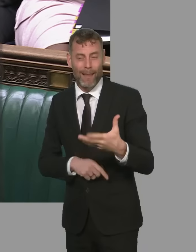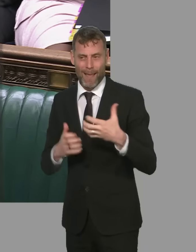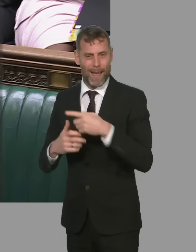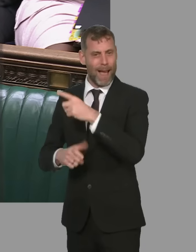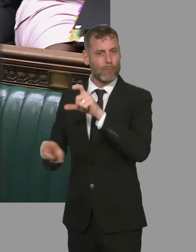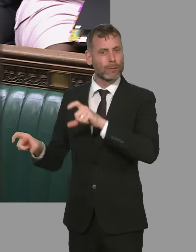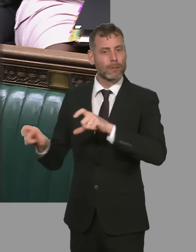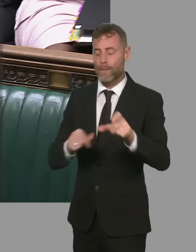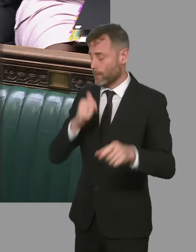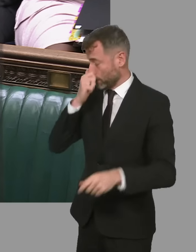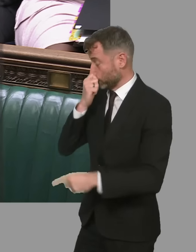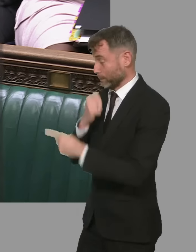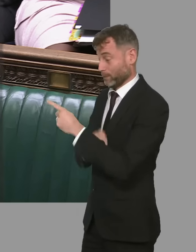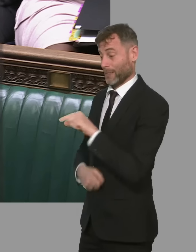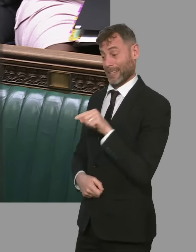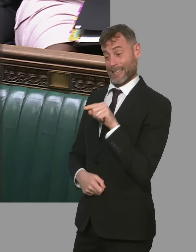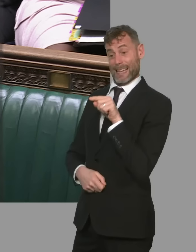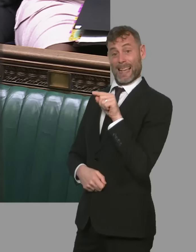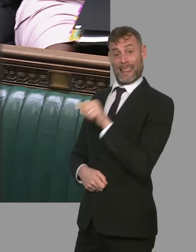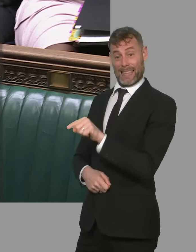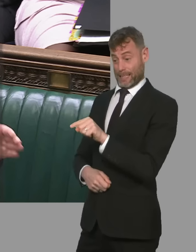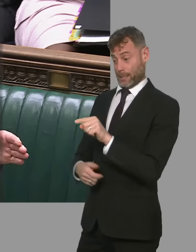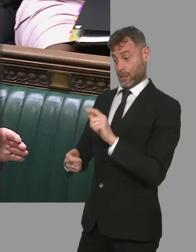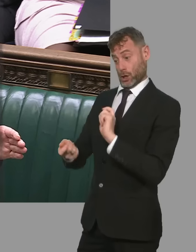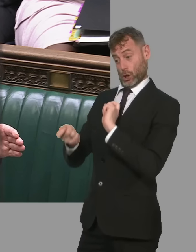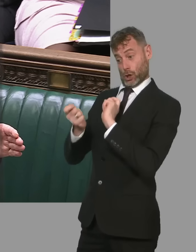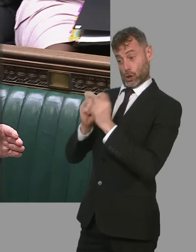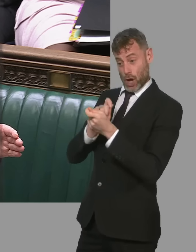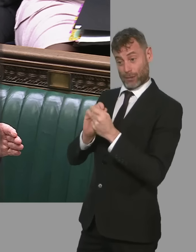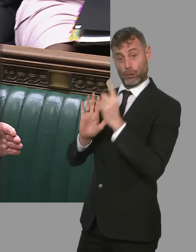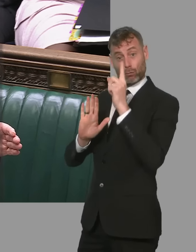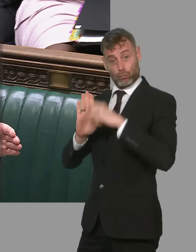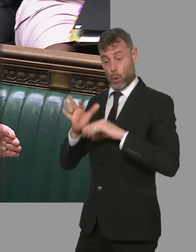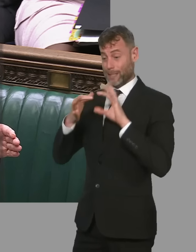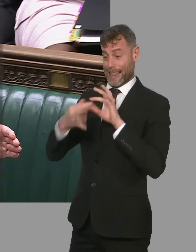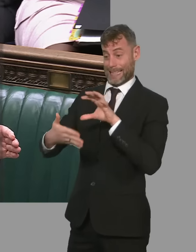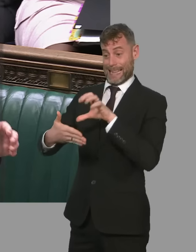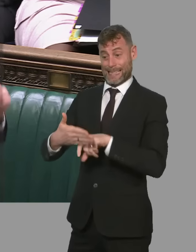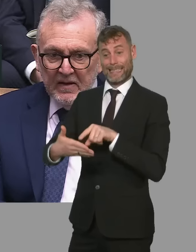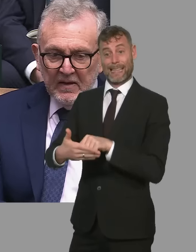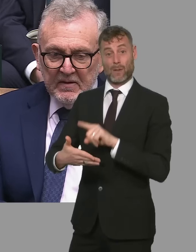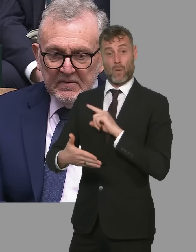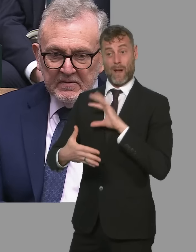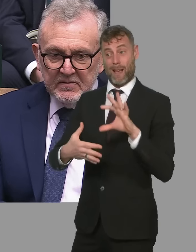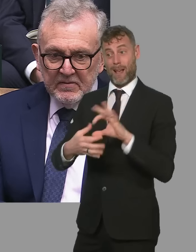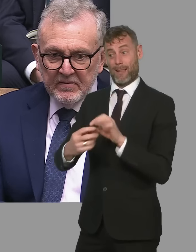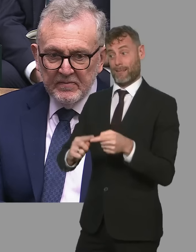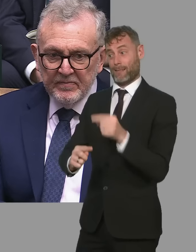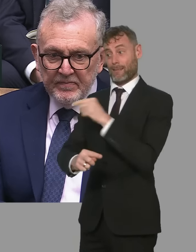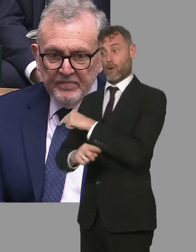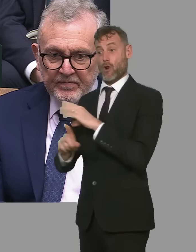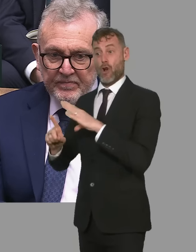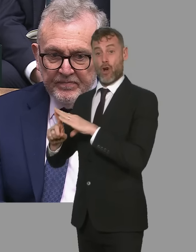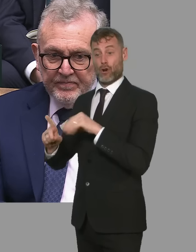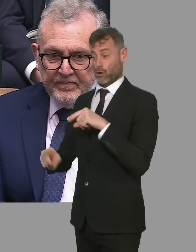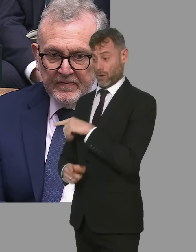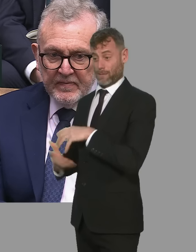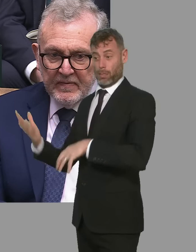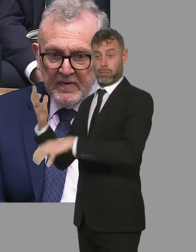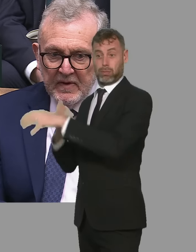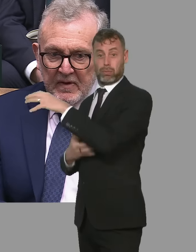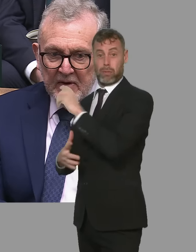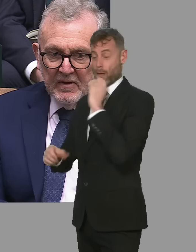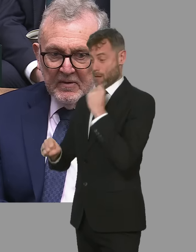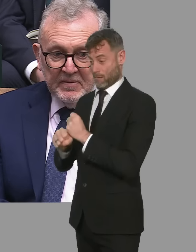and we took those steps, and the spring statement showed the results of those steps. Inflation coming down, interest